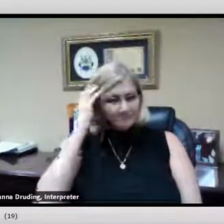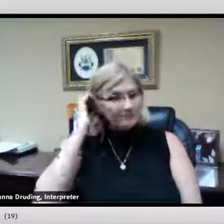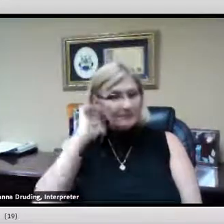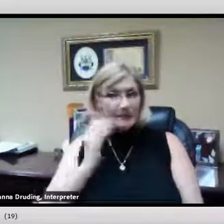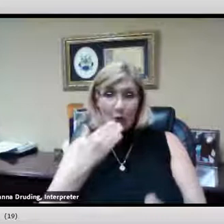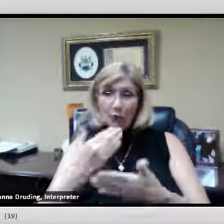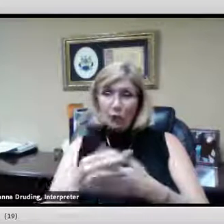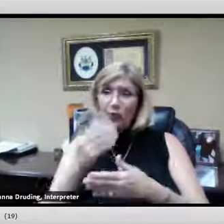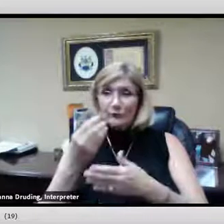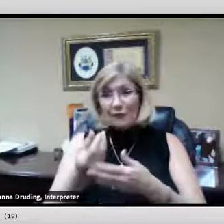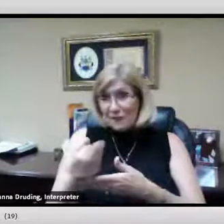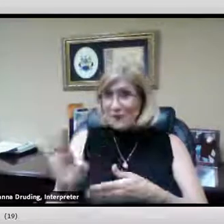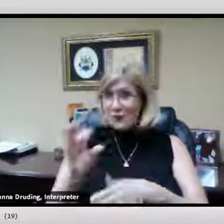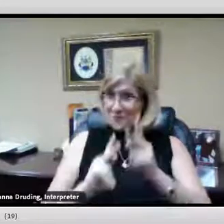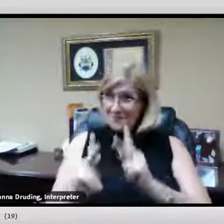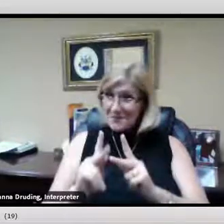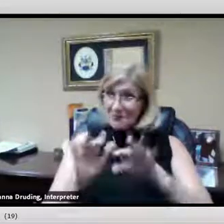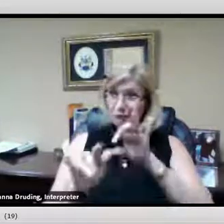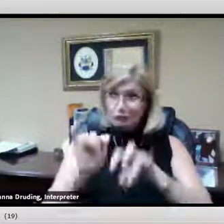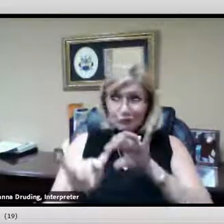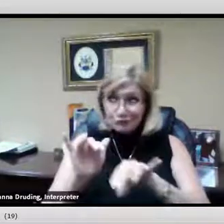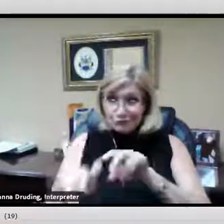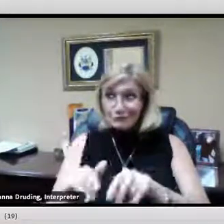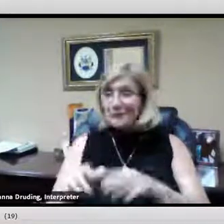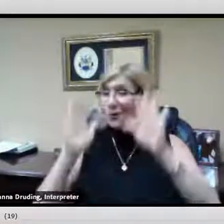Oh, good. A few people are typing. That's wonderful.